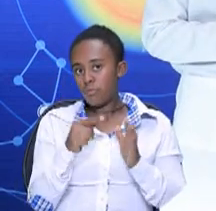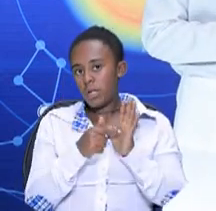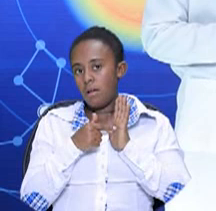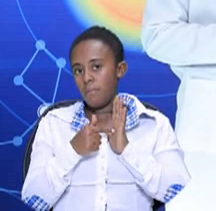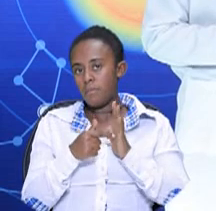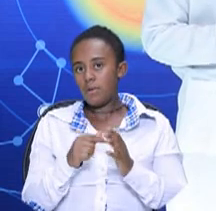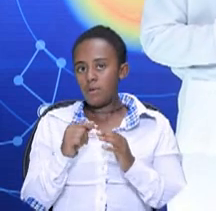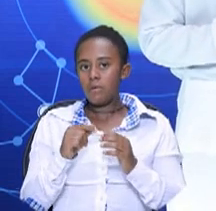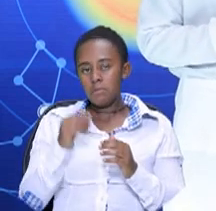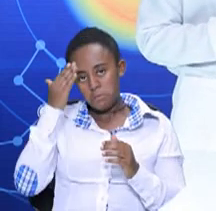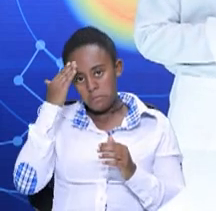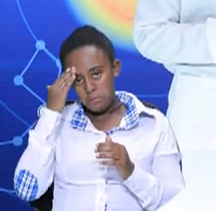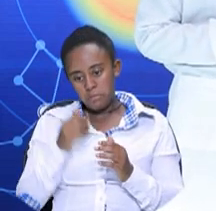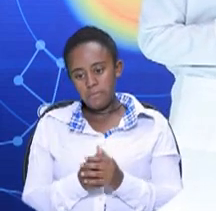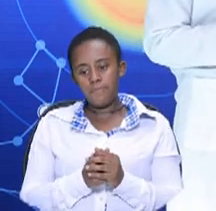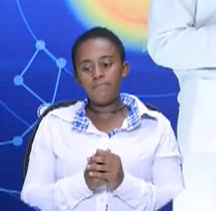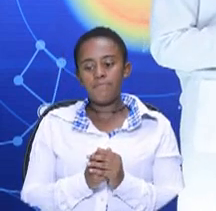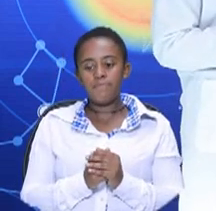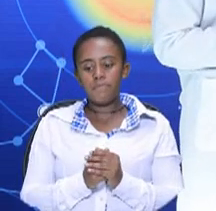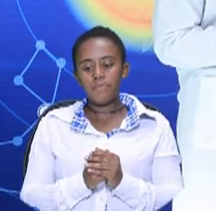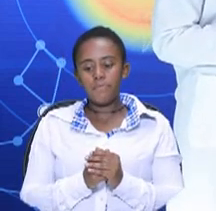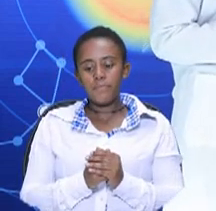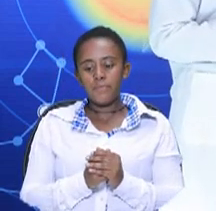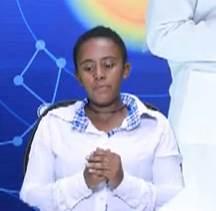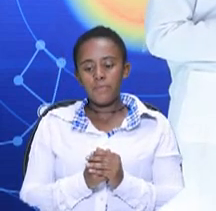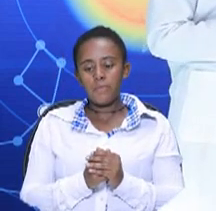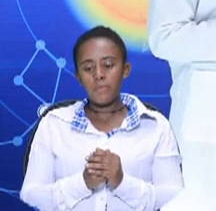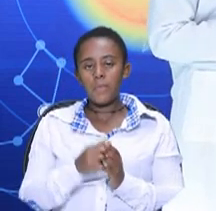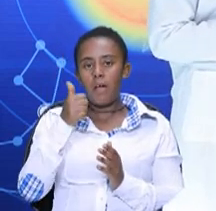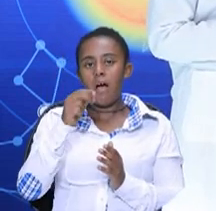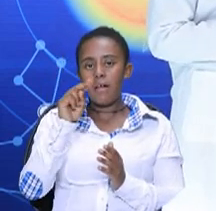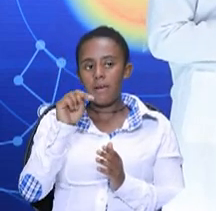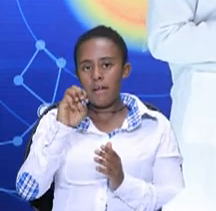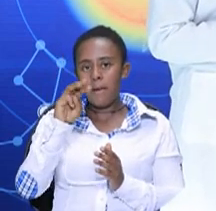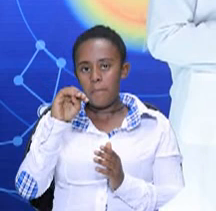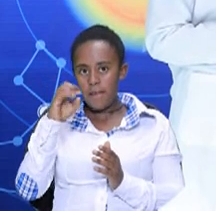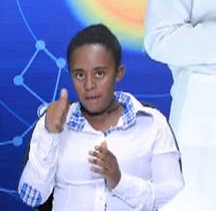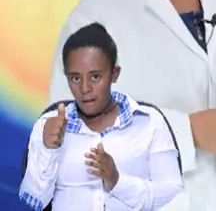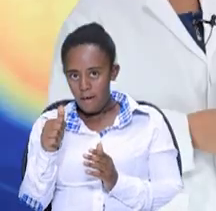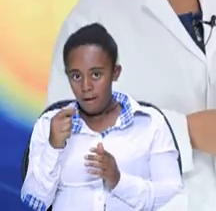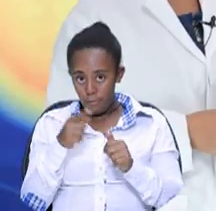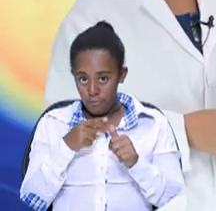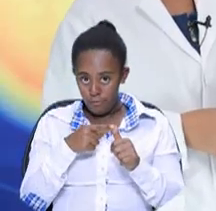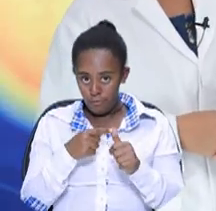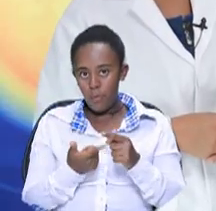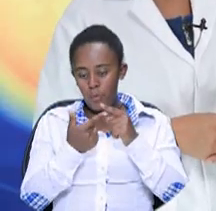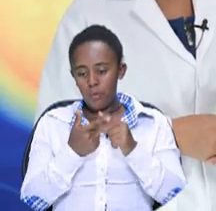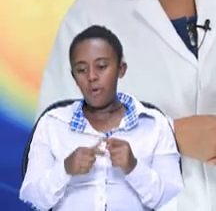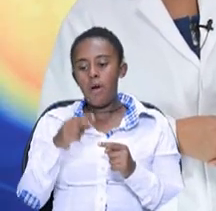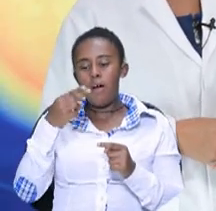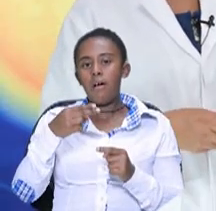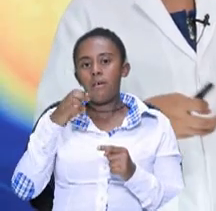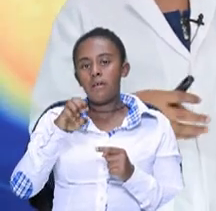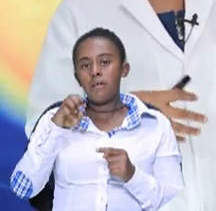examples that are common in our country, Ethiopia. One is anemia and the other one is